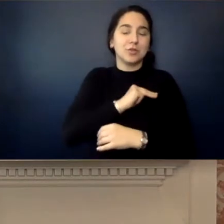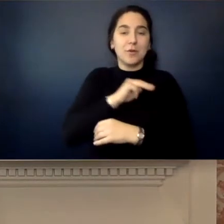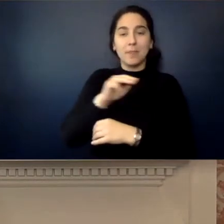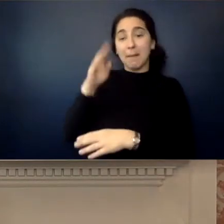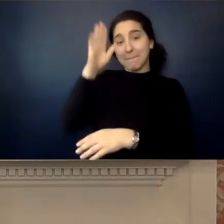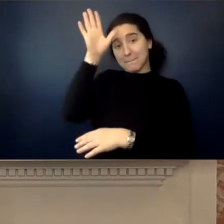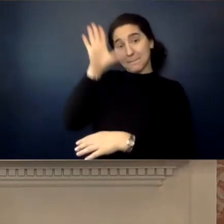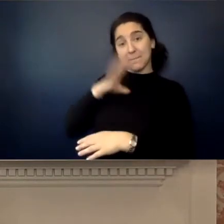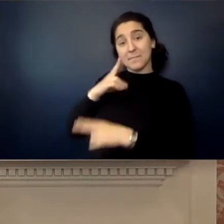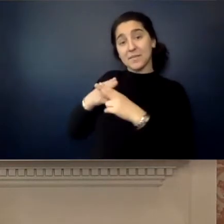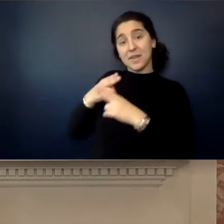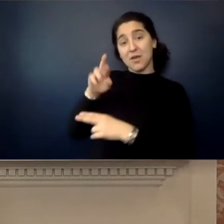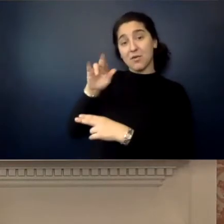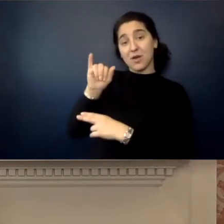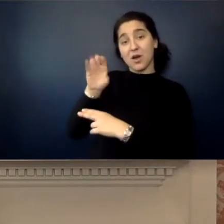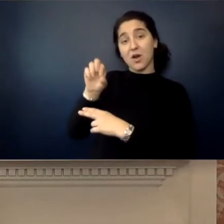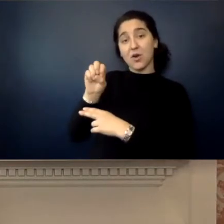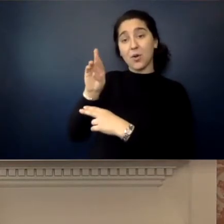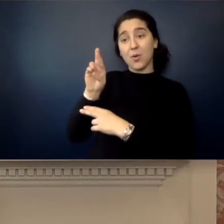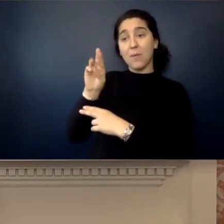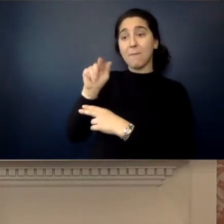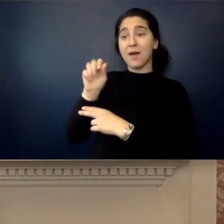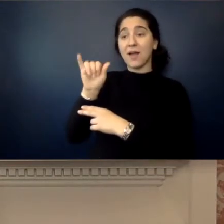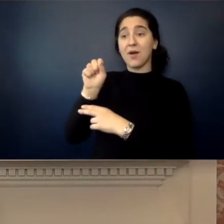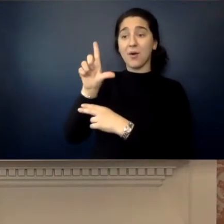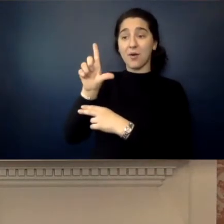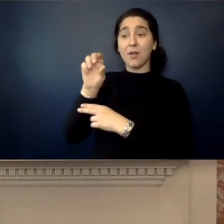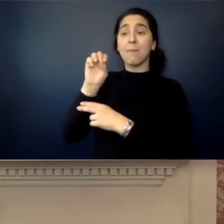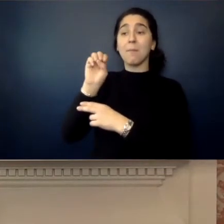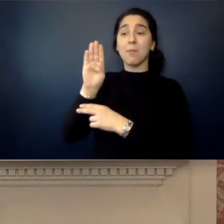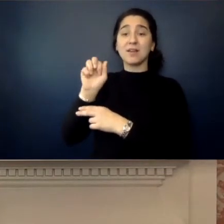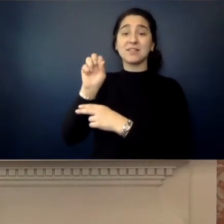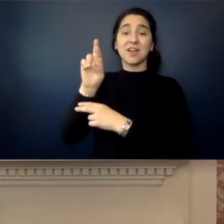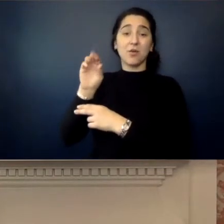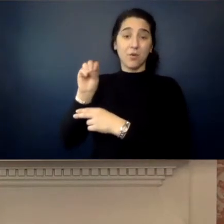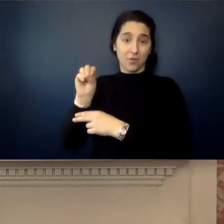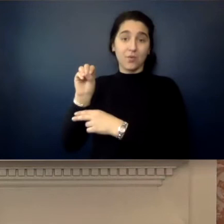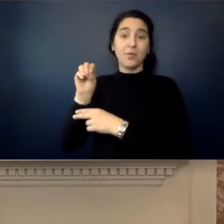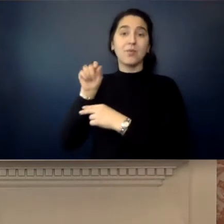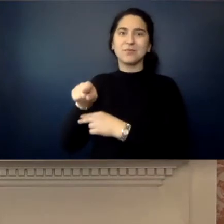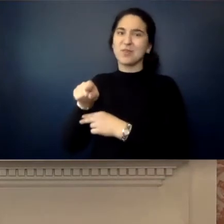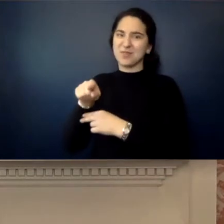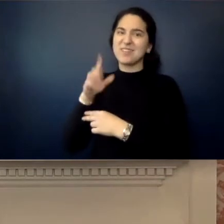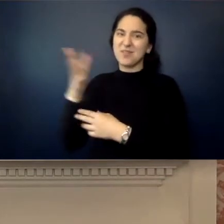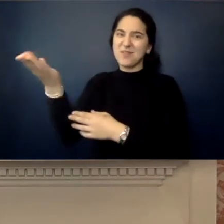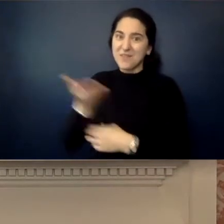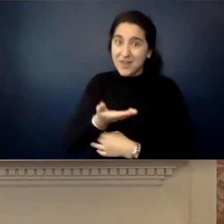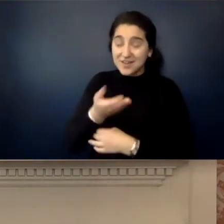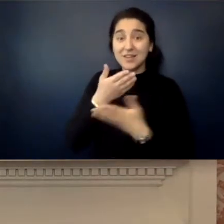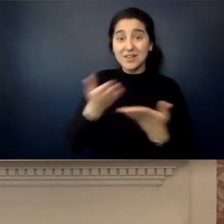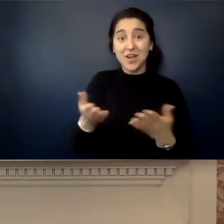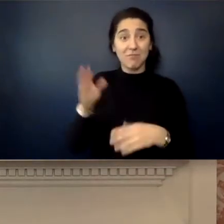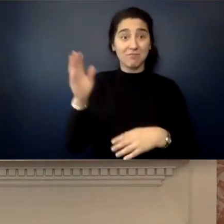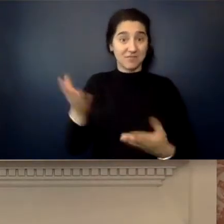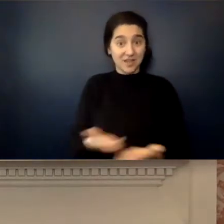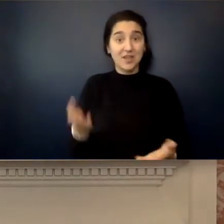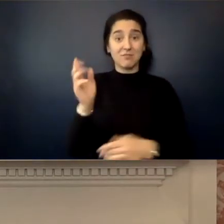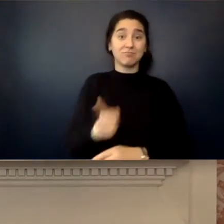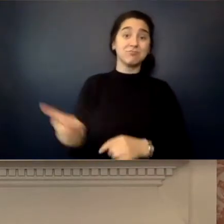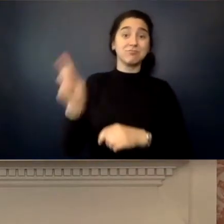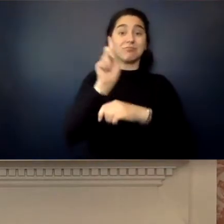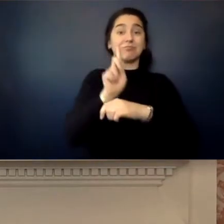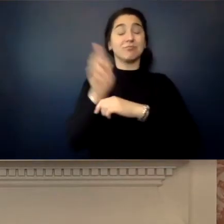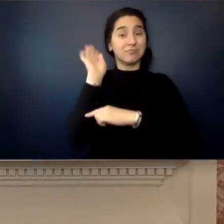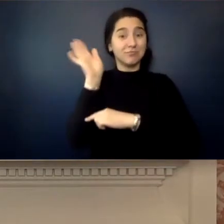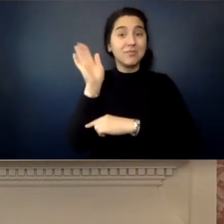our international missionaries, Ricardo Mayol Bracero. And in lieu of waiting any longer to hear from him,